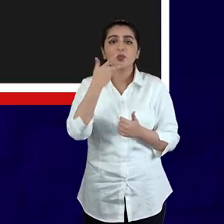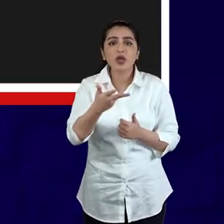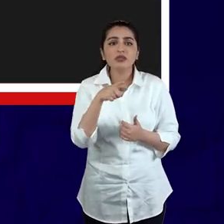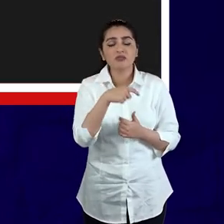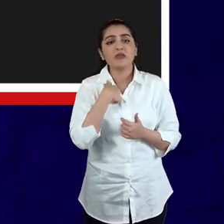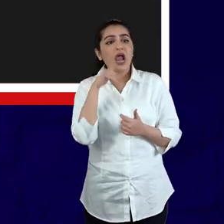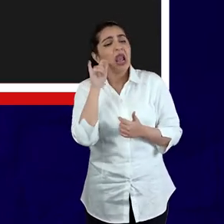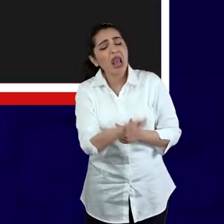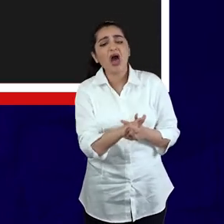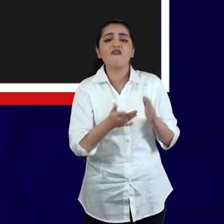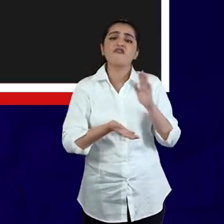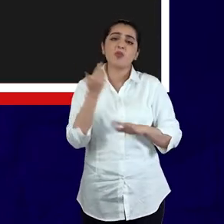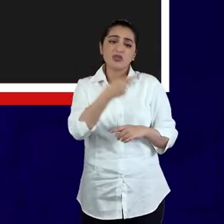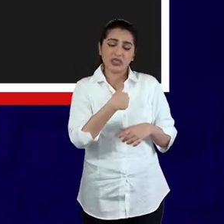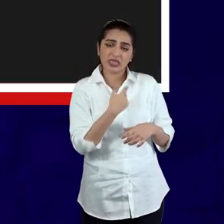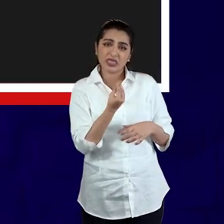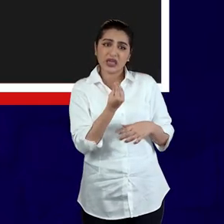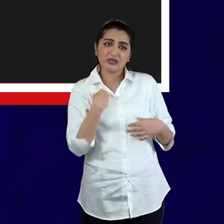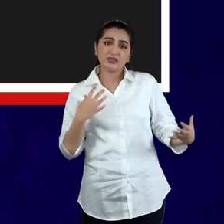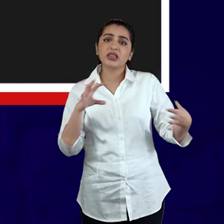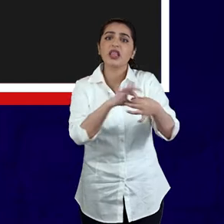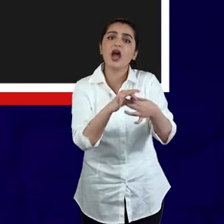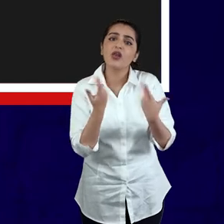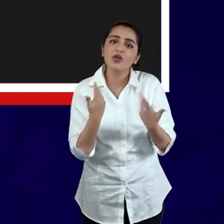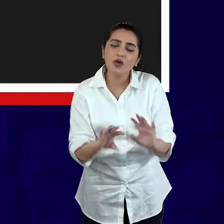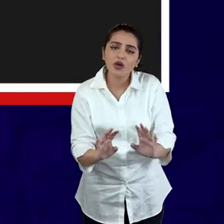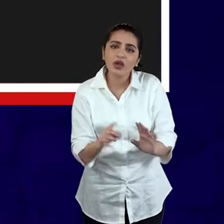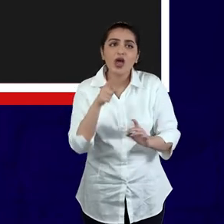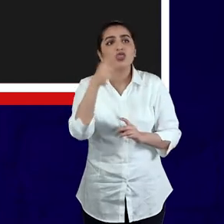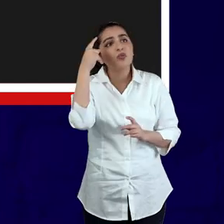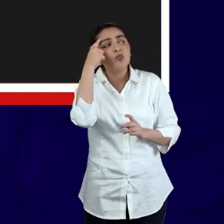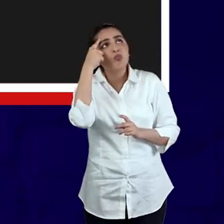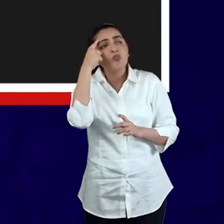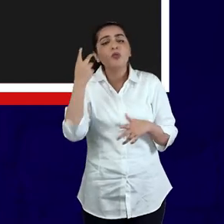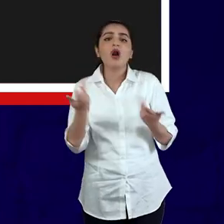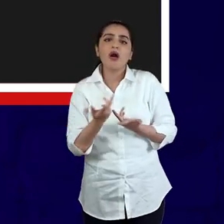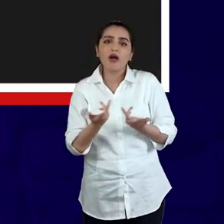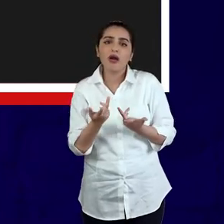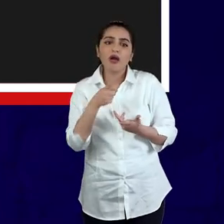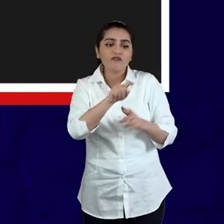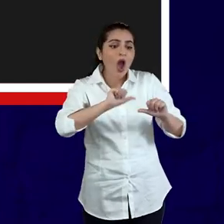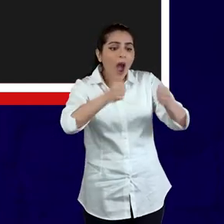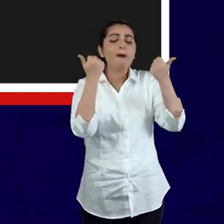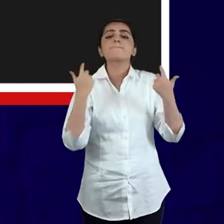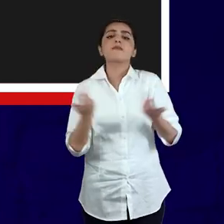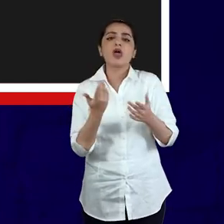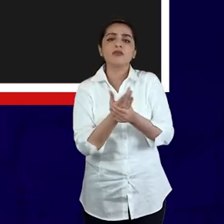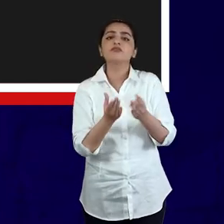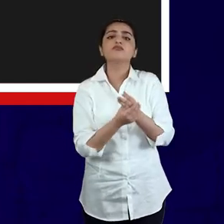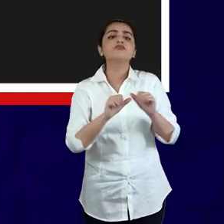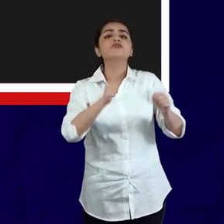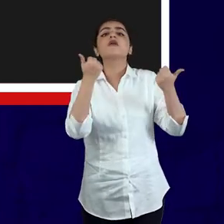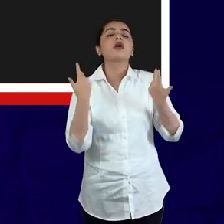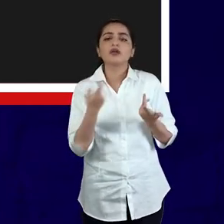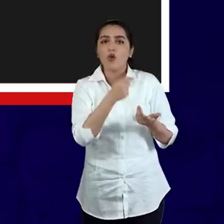to you because I love it so much and it's dear to my heart. But when we said, so what made you think that they could do it and they